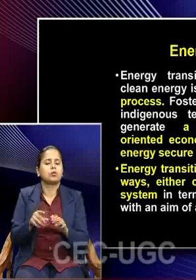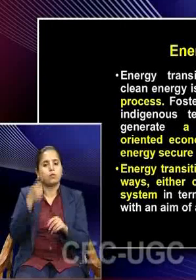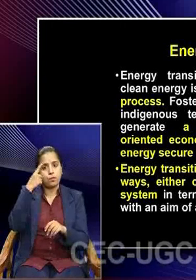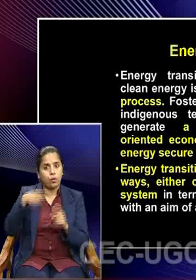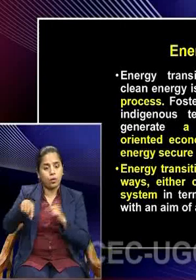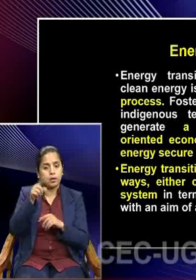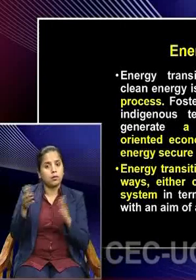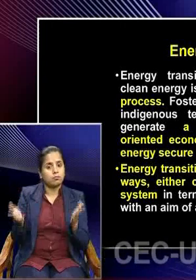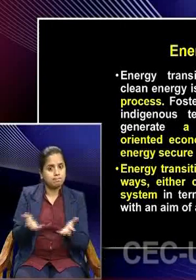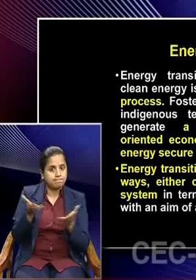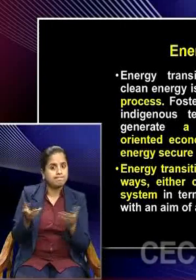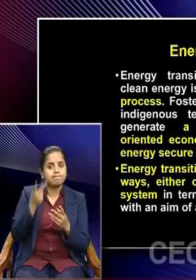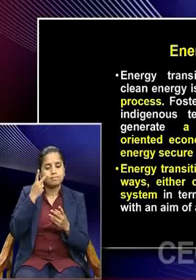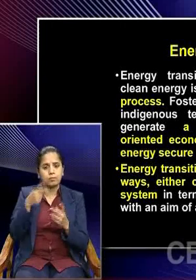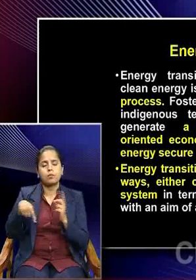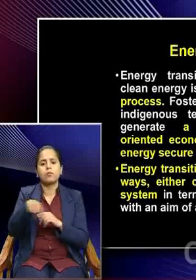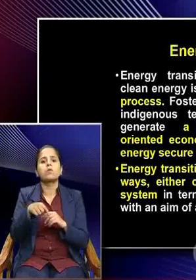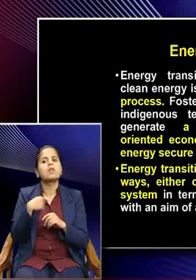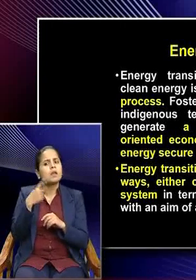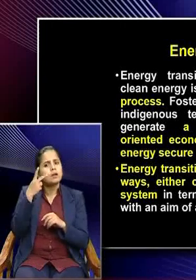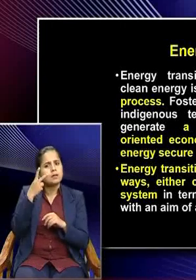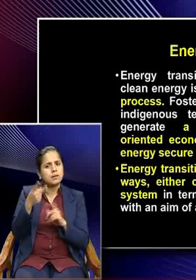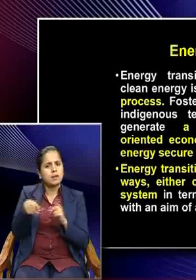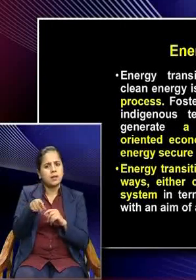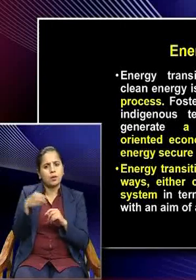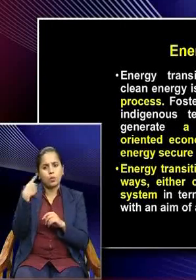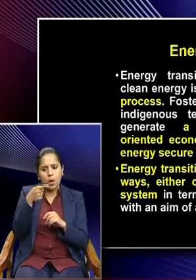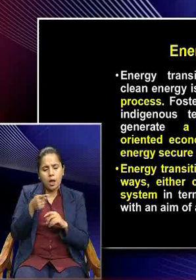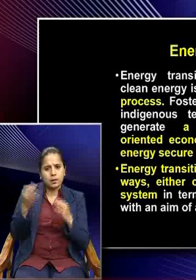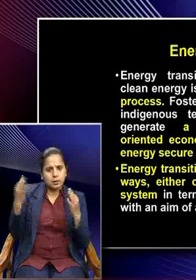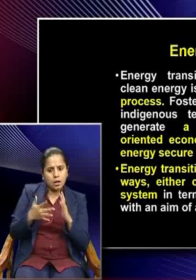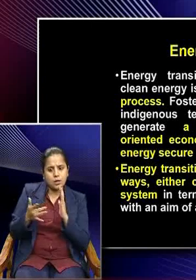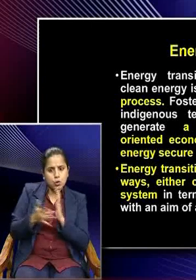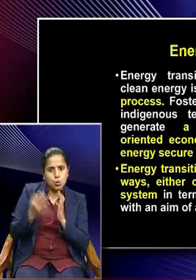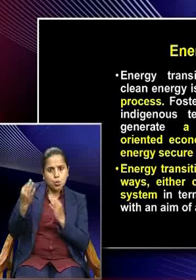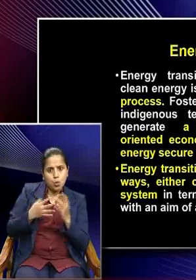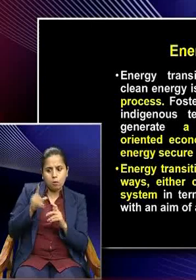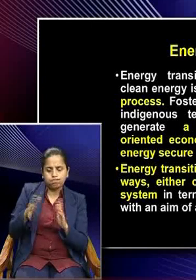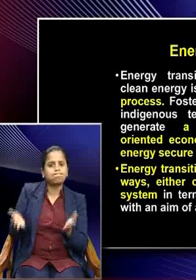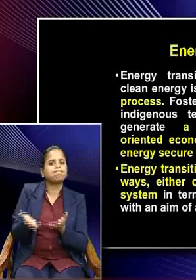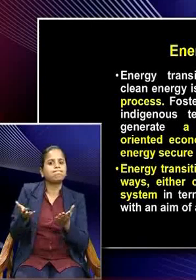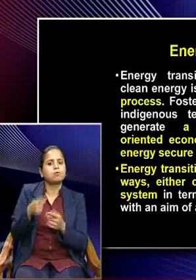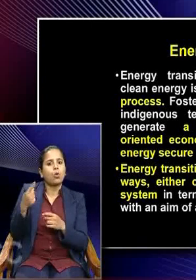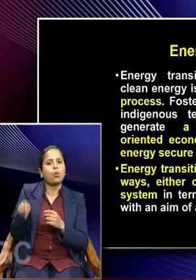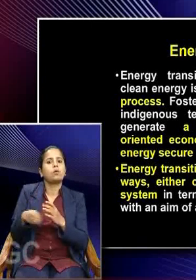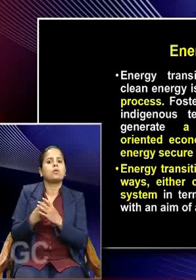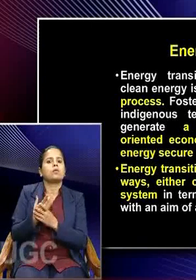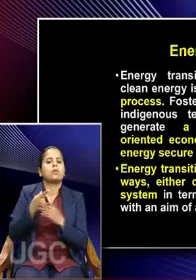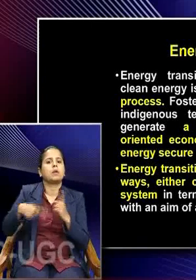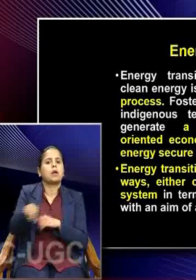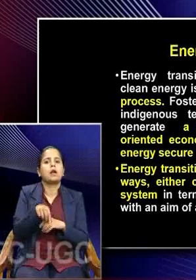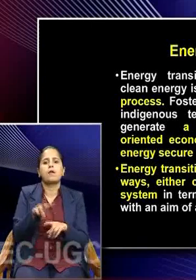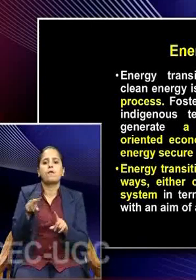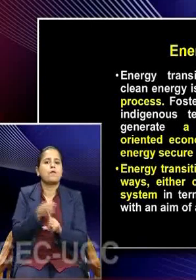and promoting the niche indigenous technologies will only generate a non-violent